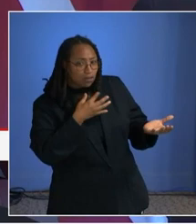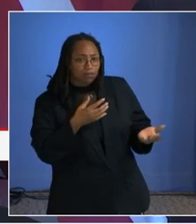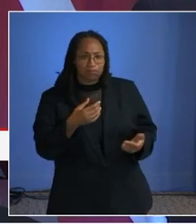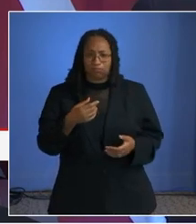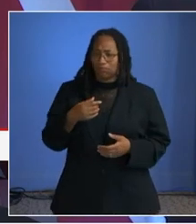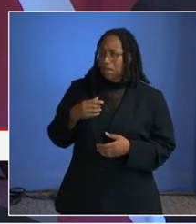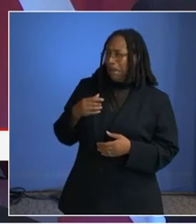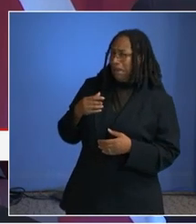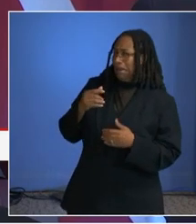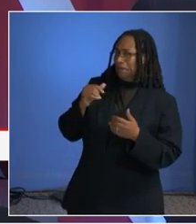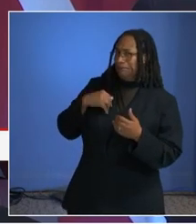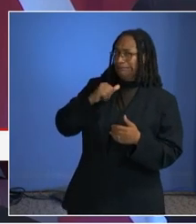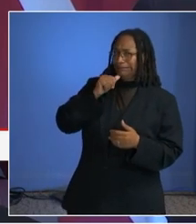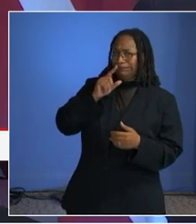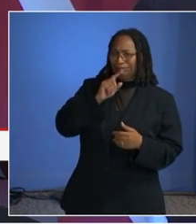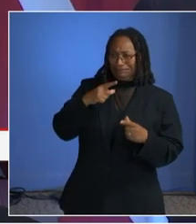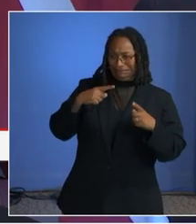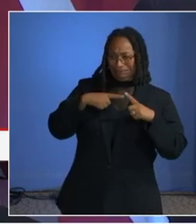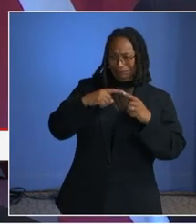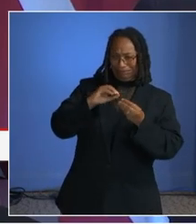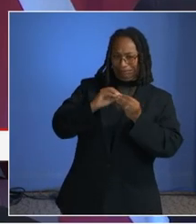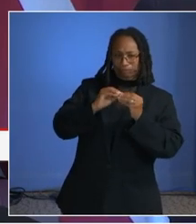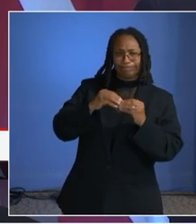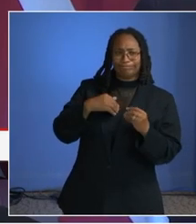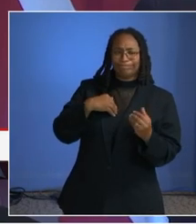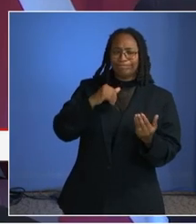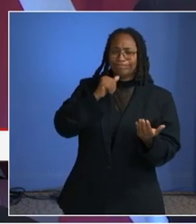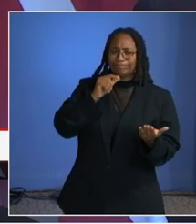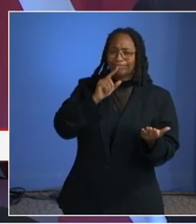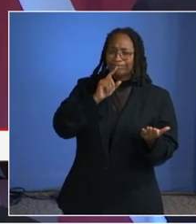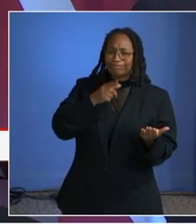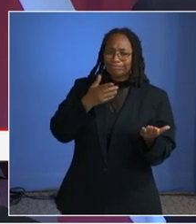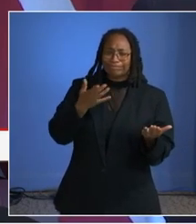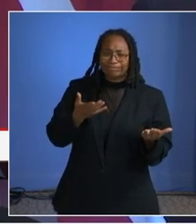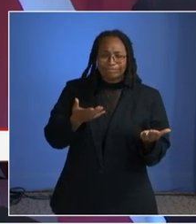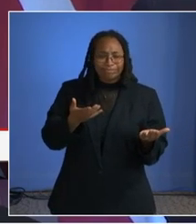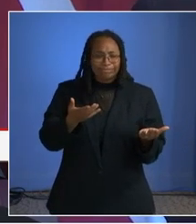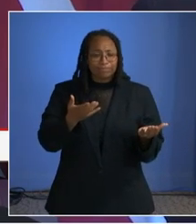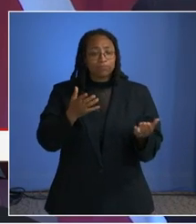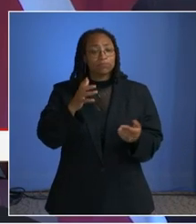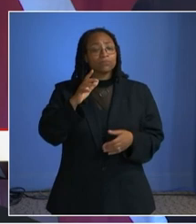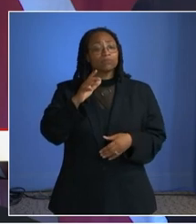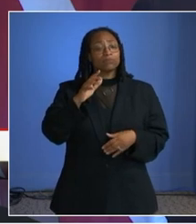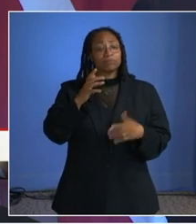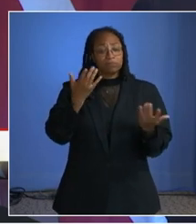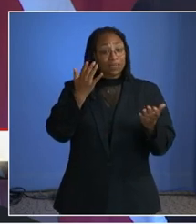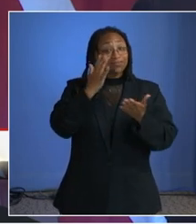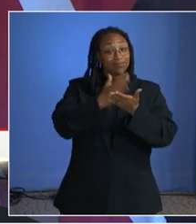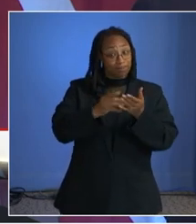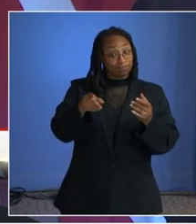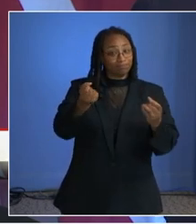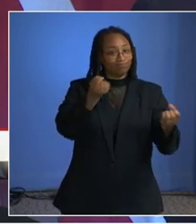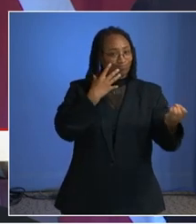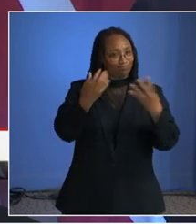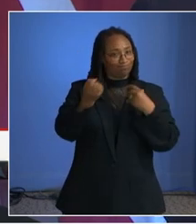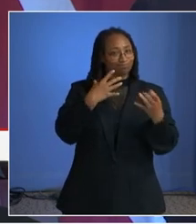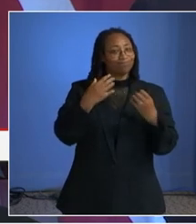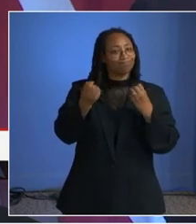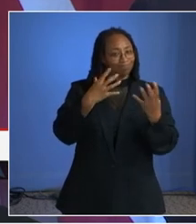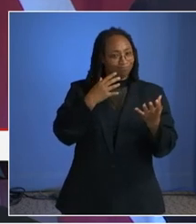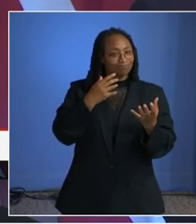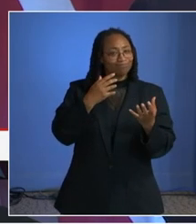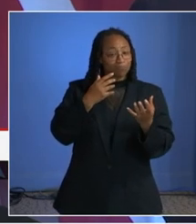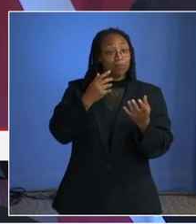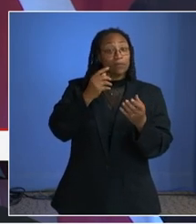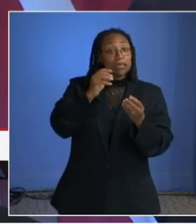a handful that requested and were granted sabbatical. And when I say handful, does anybody know? We can tell